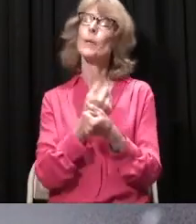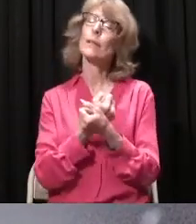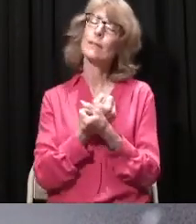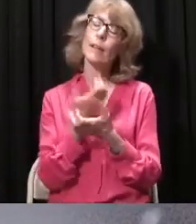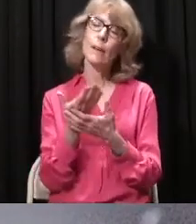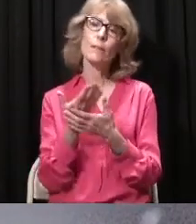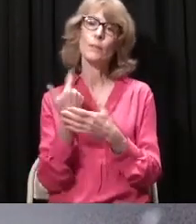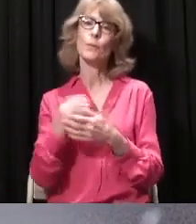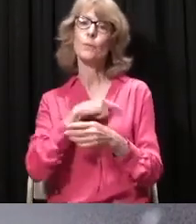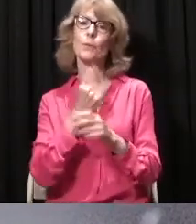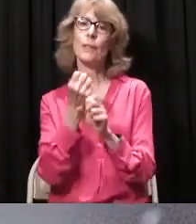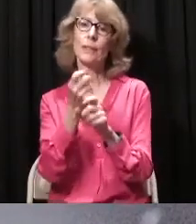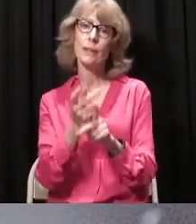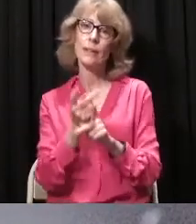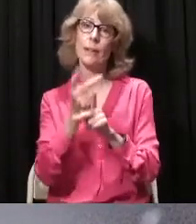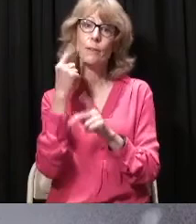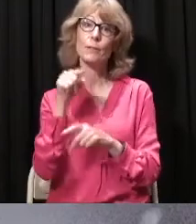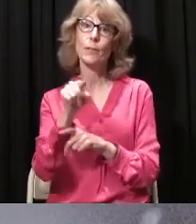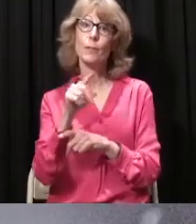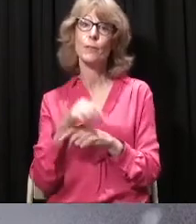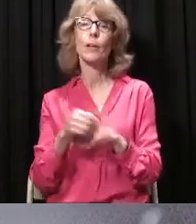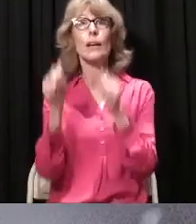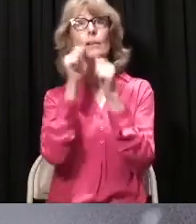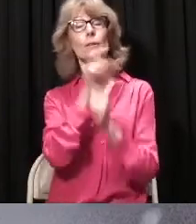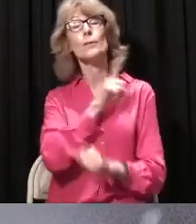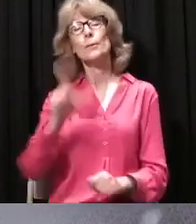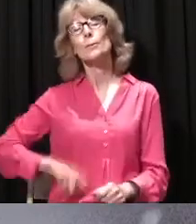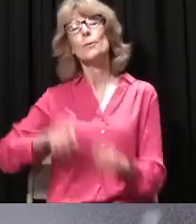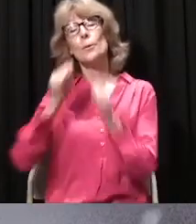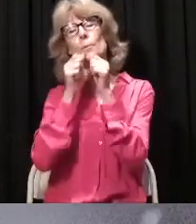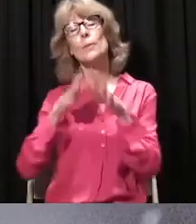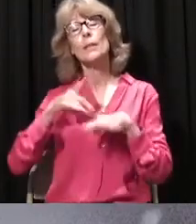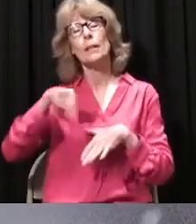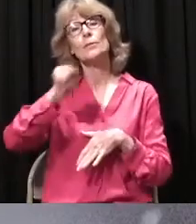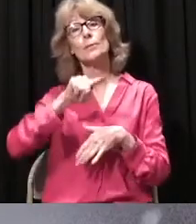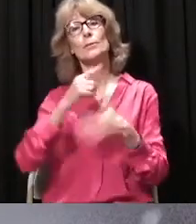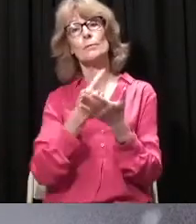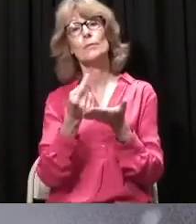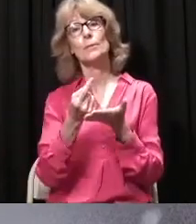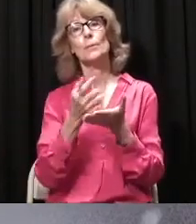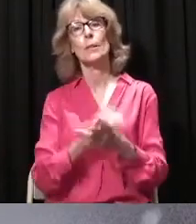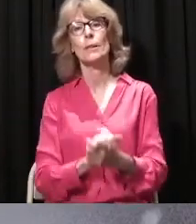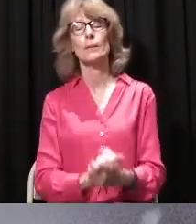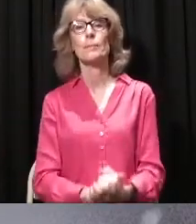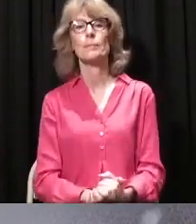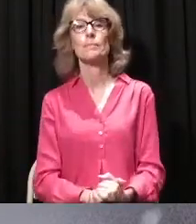you, and the Lord bless you this week.